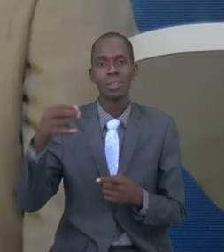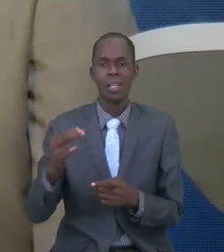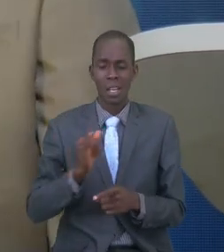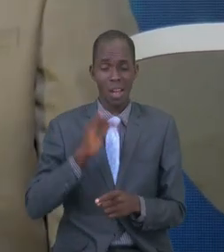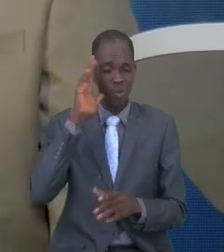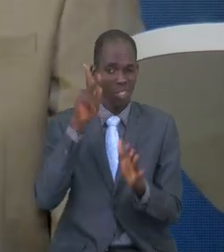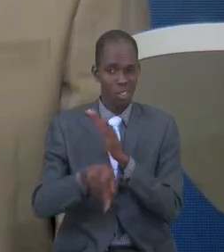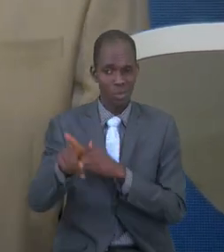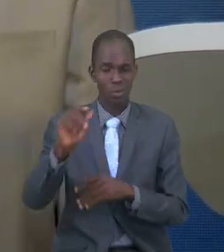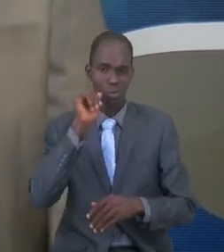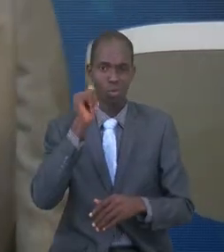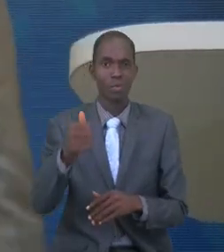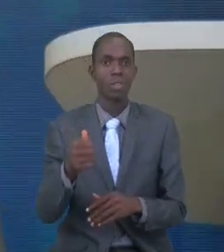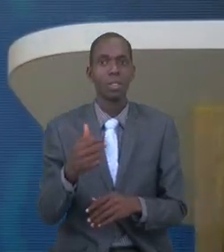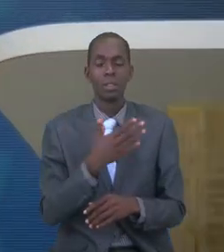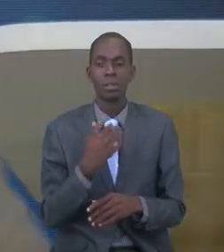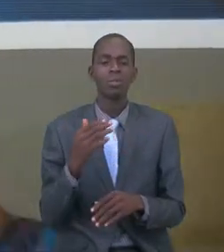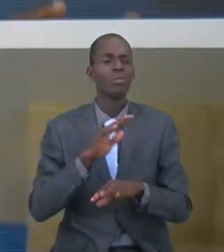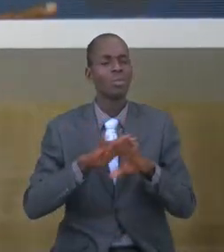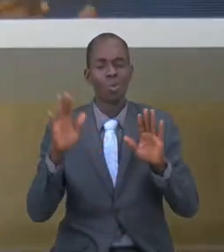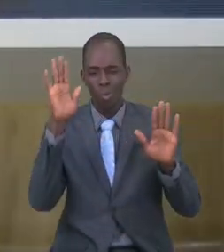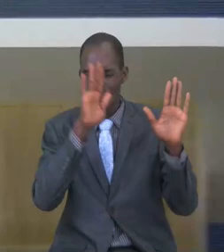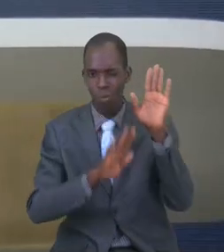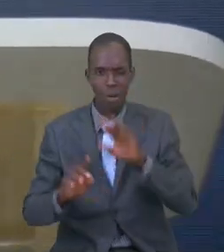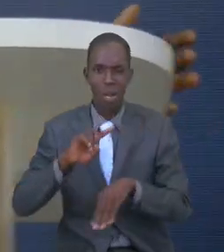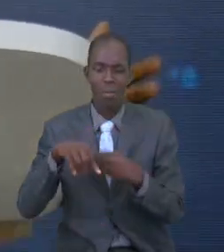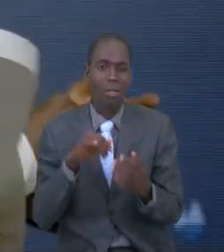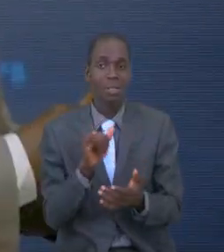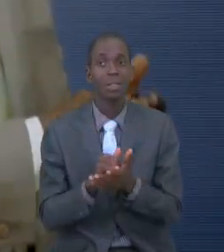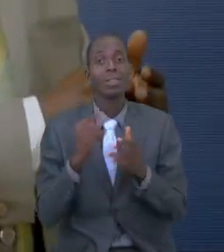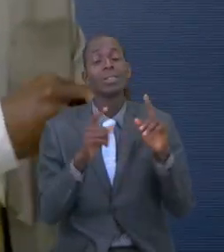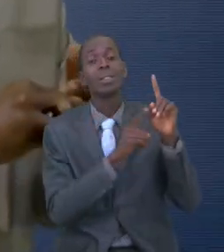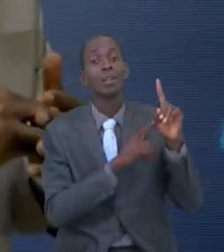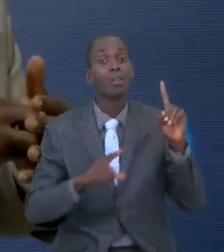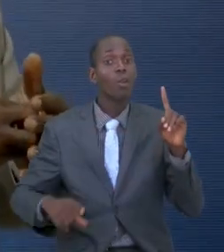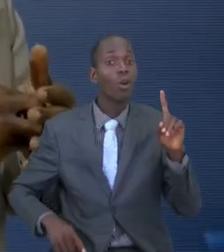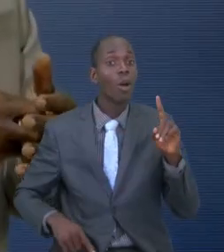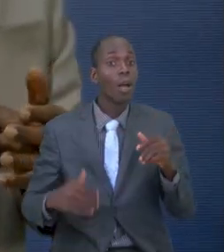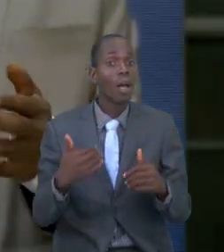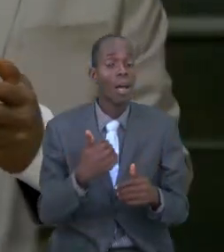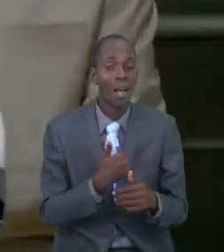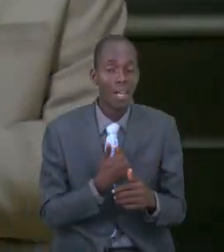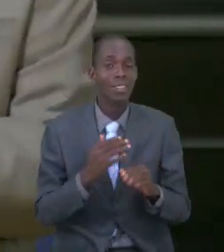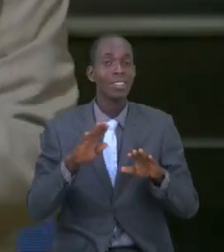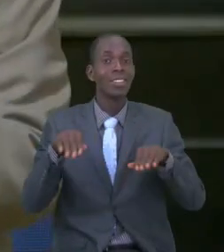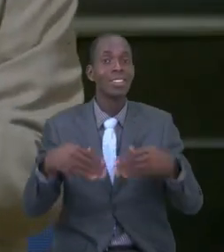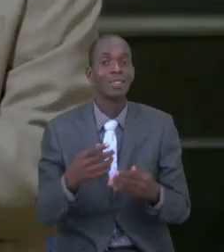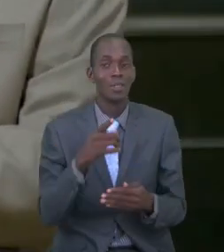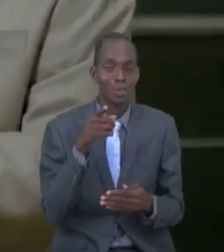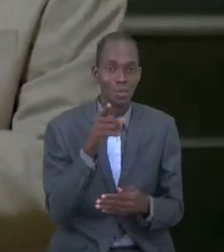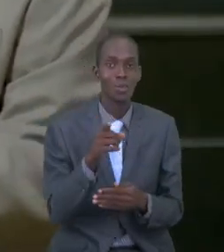rid of you tomorrow. So don't worry about that. The Lord had given me a prophecy that when I